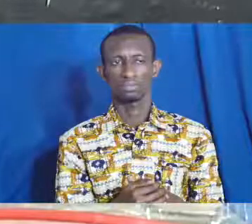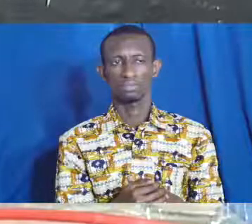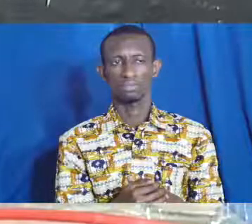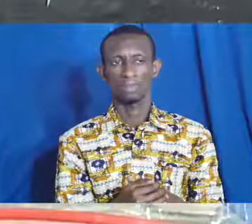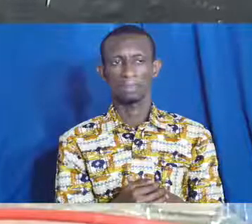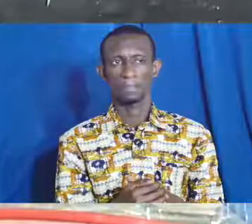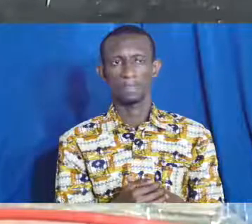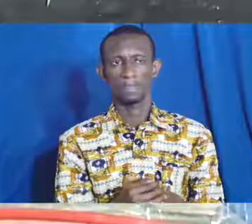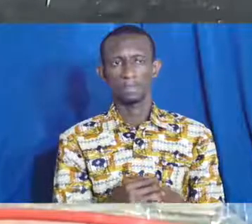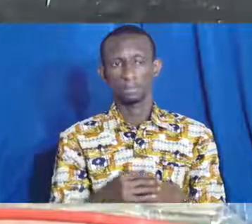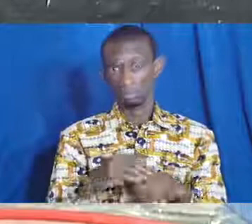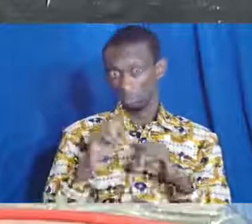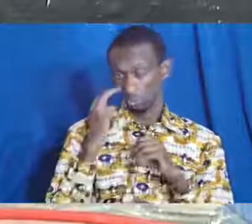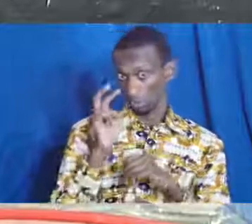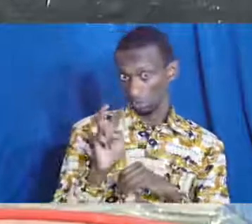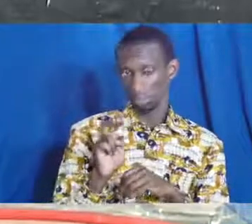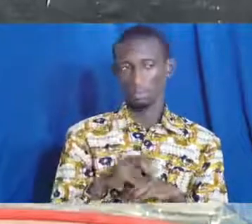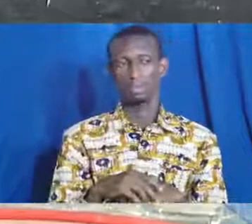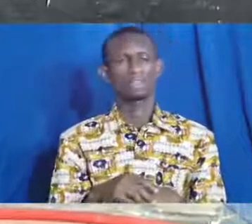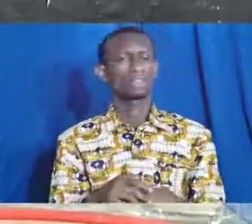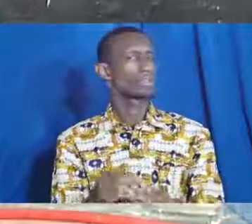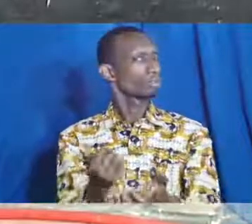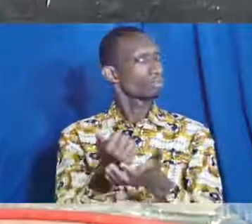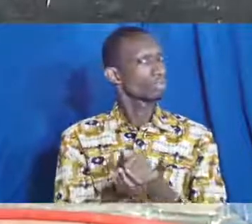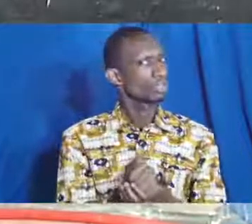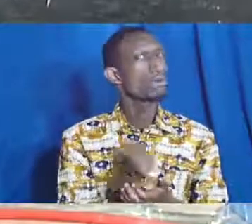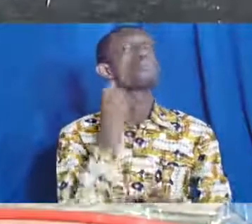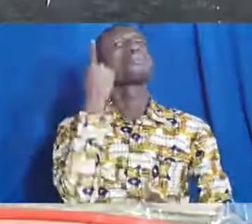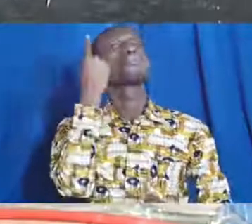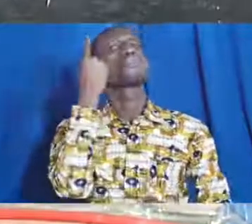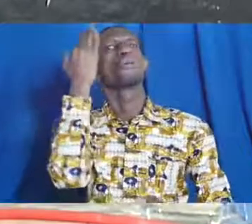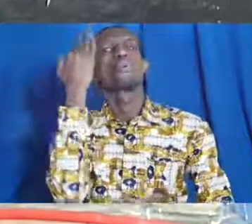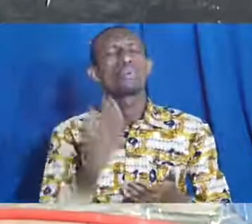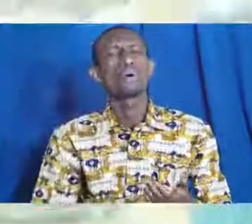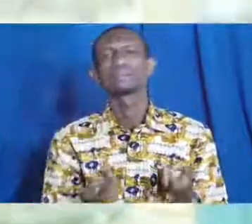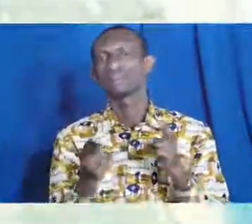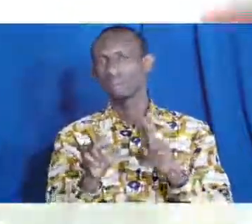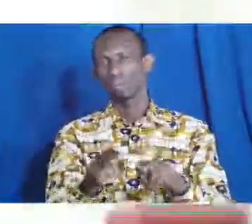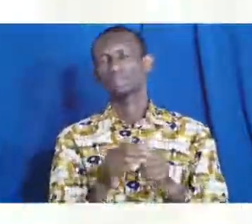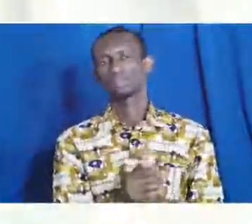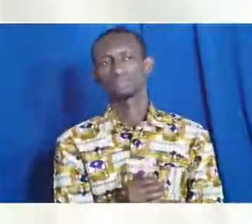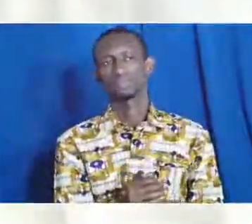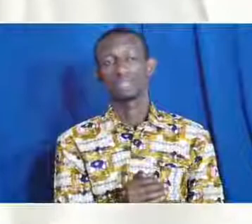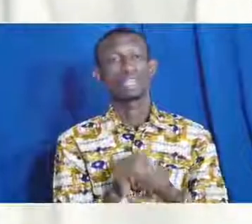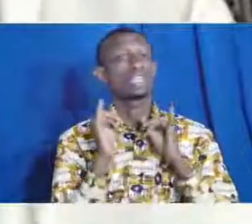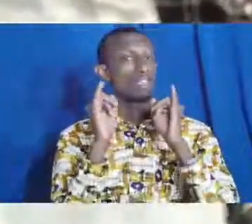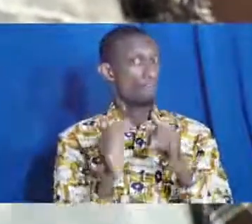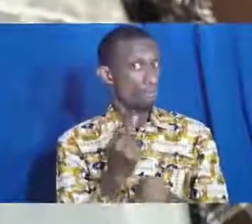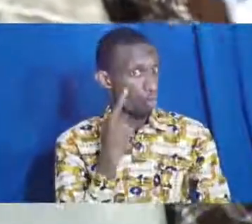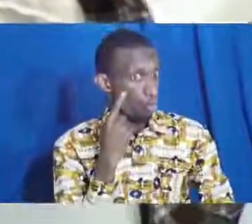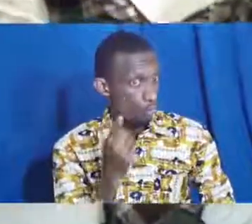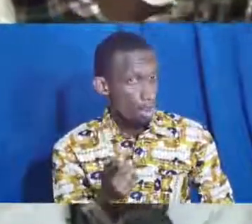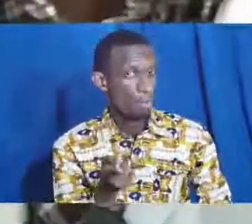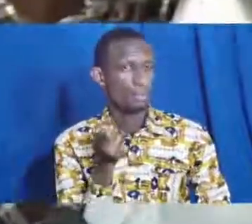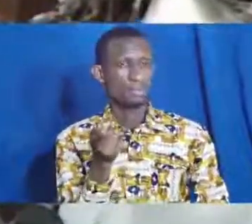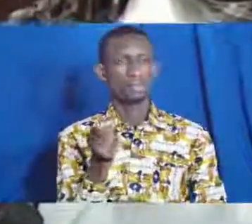that can help us to understand what is happening. So when you look at this reaction, you see the bubbling